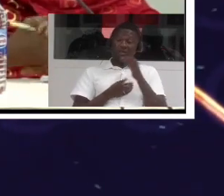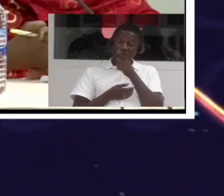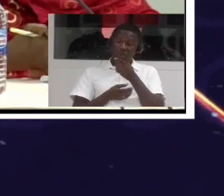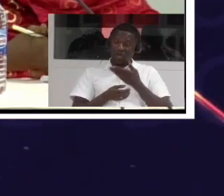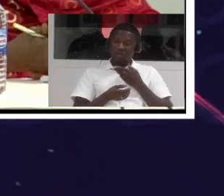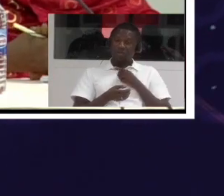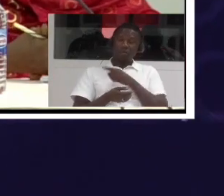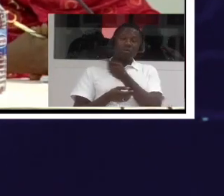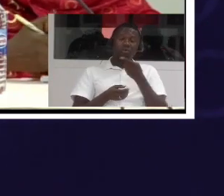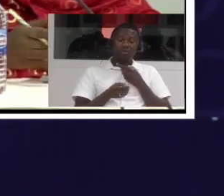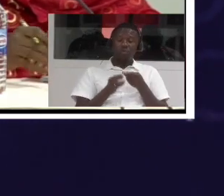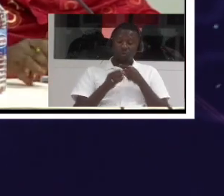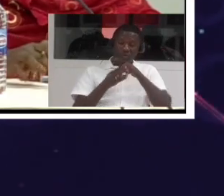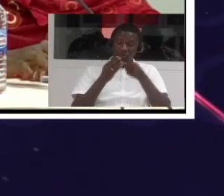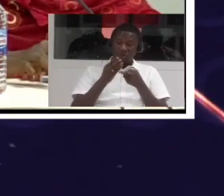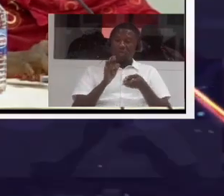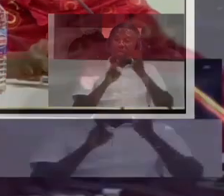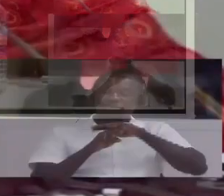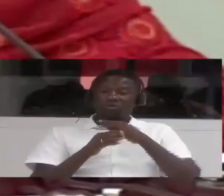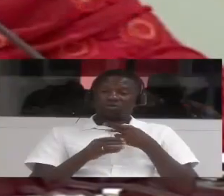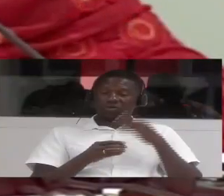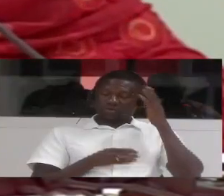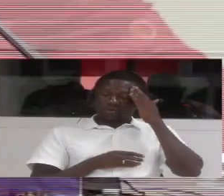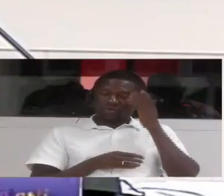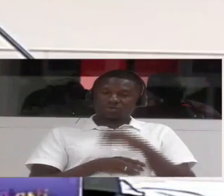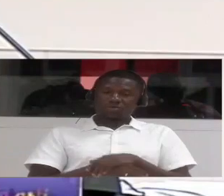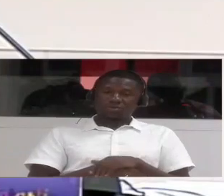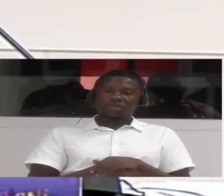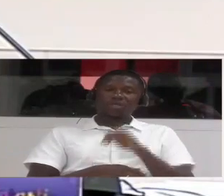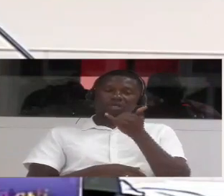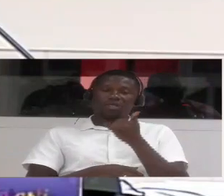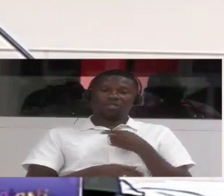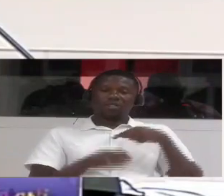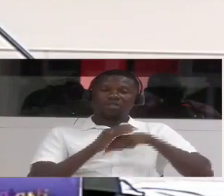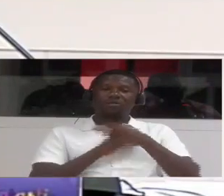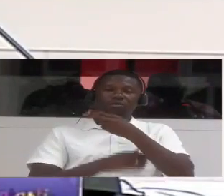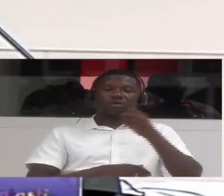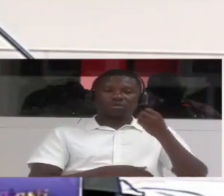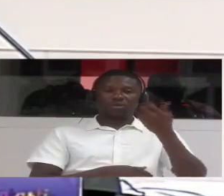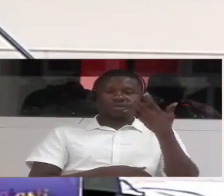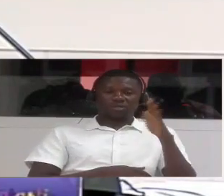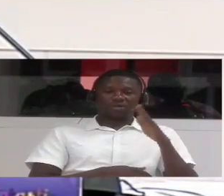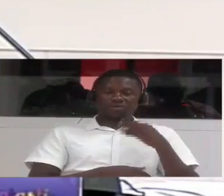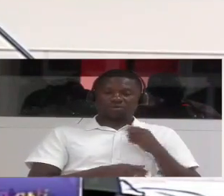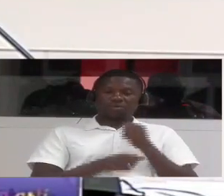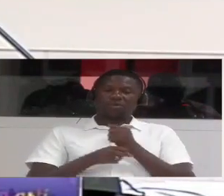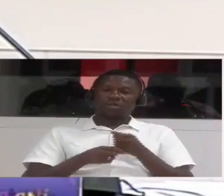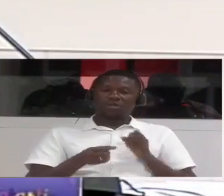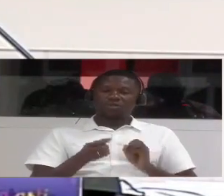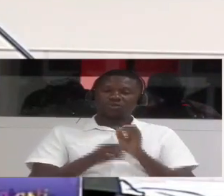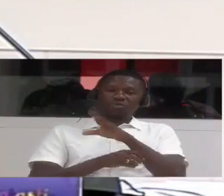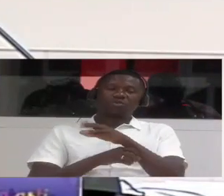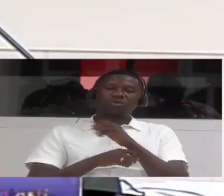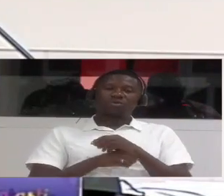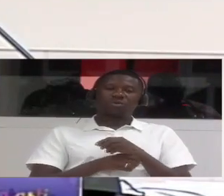those reports, it would be helpful to know. Yes, we, in 2010, we made a submission to the Universal Periodic Review of